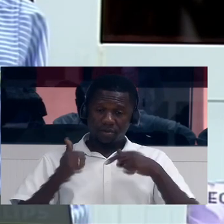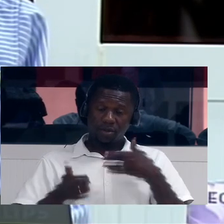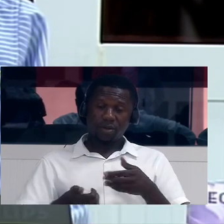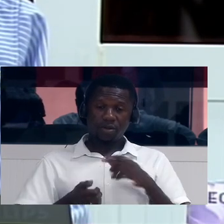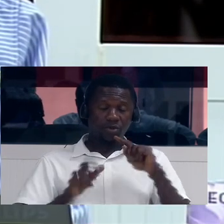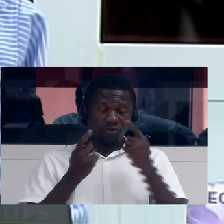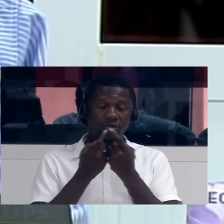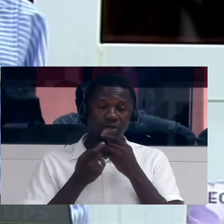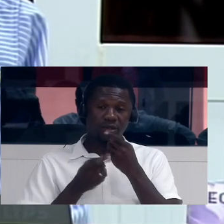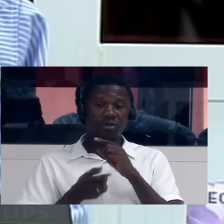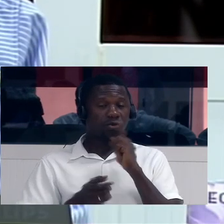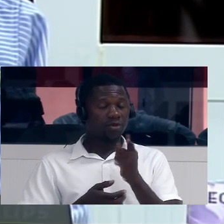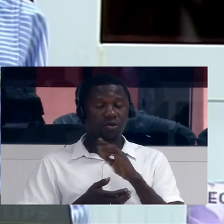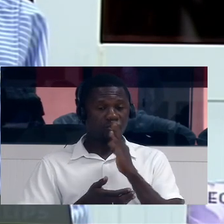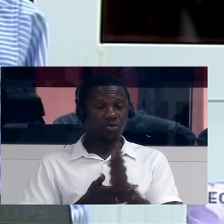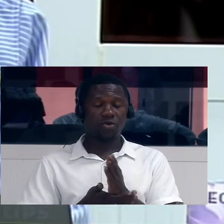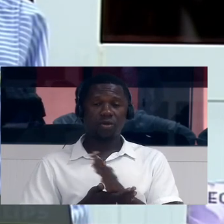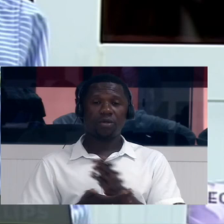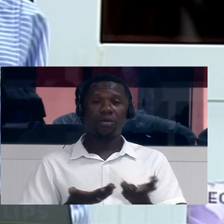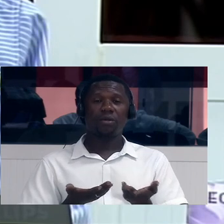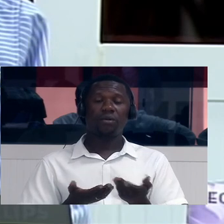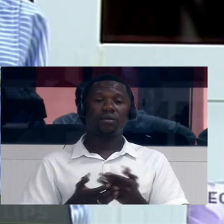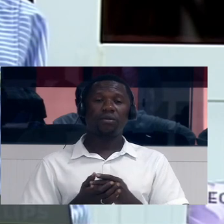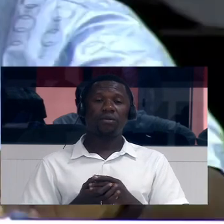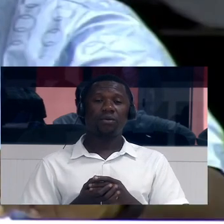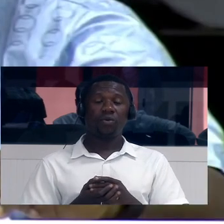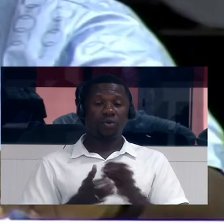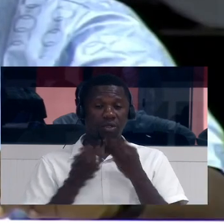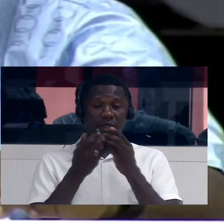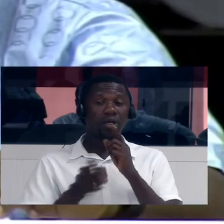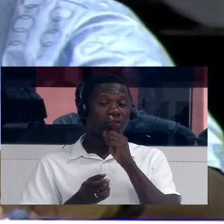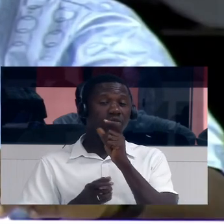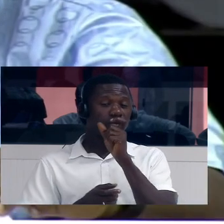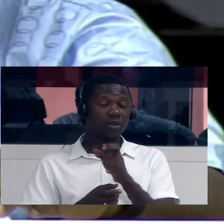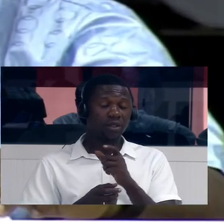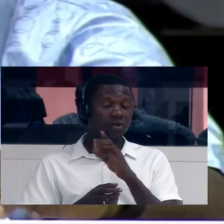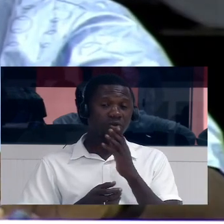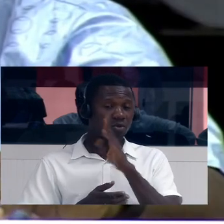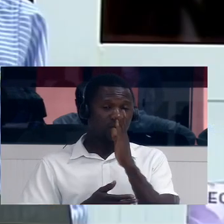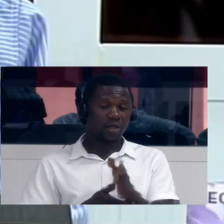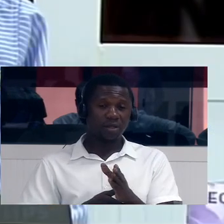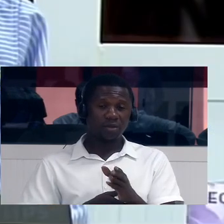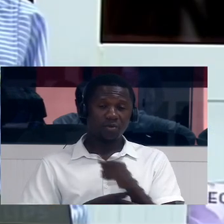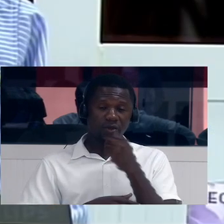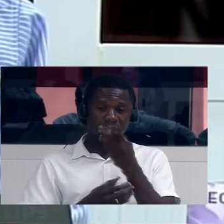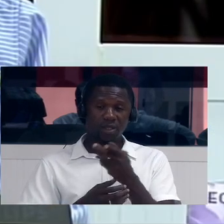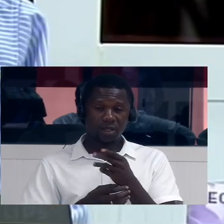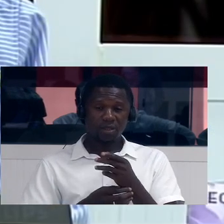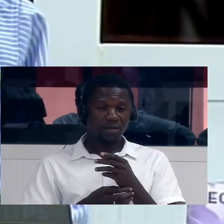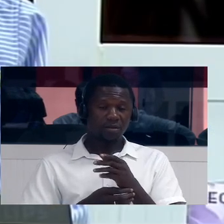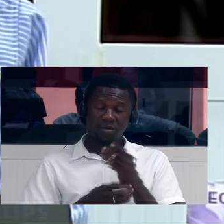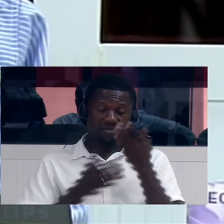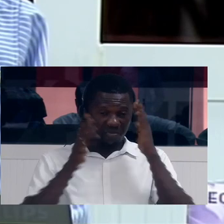But would you say that something that was not right, would you say is a fundamental problem?